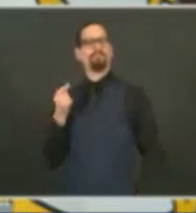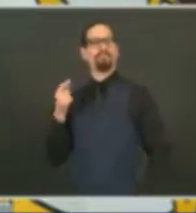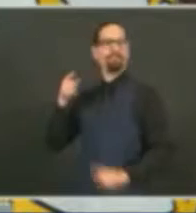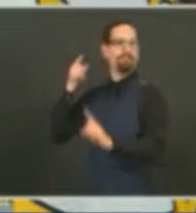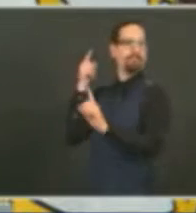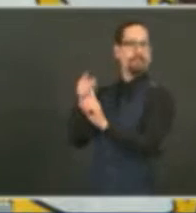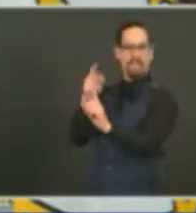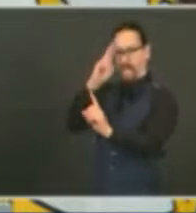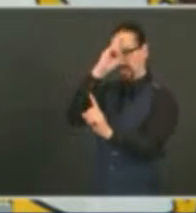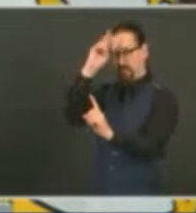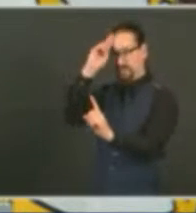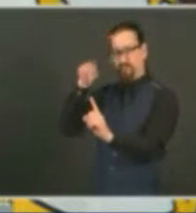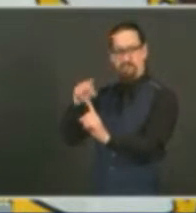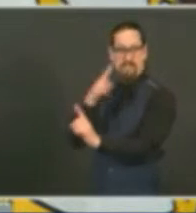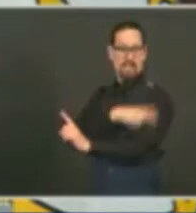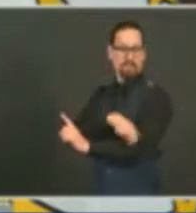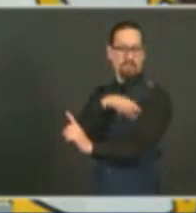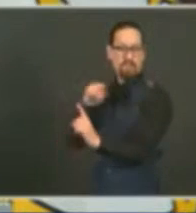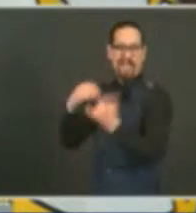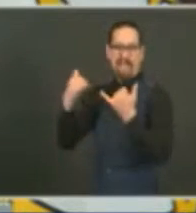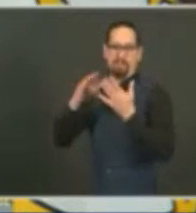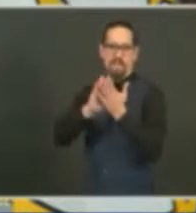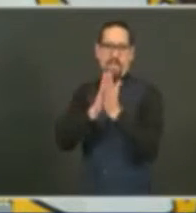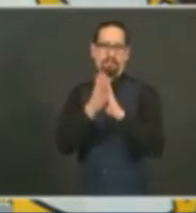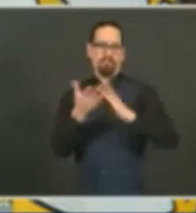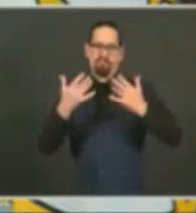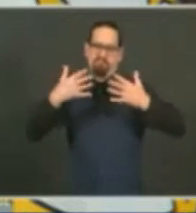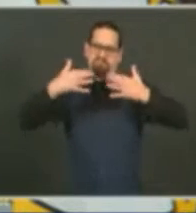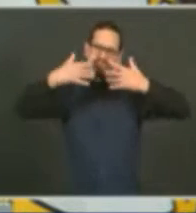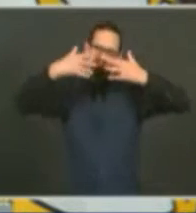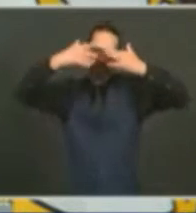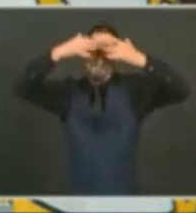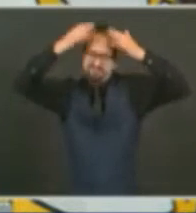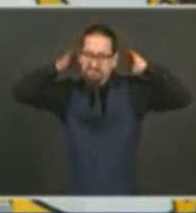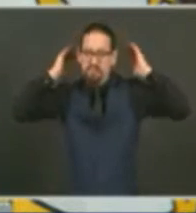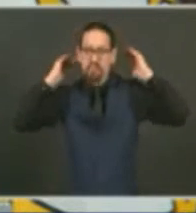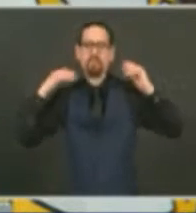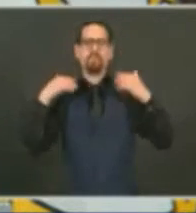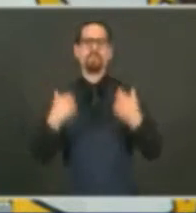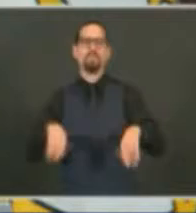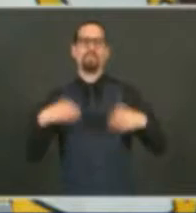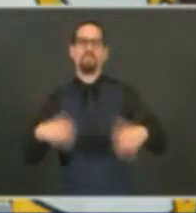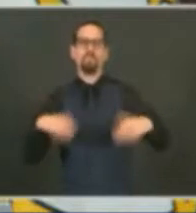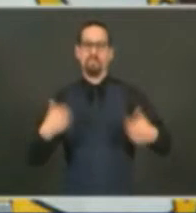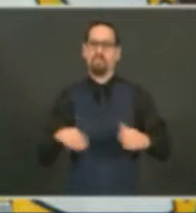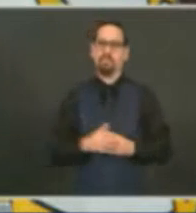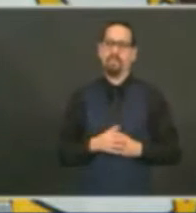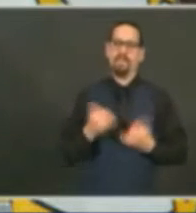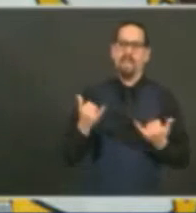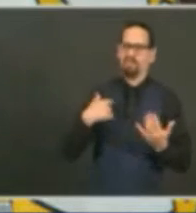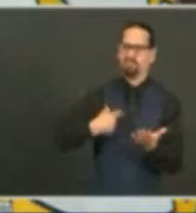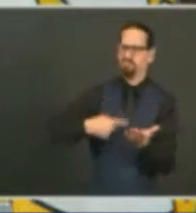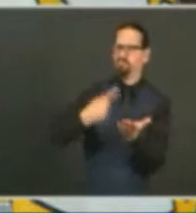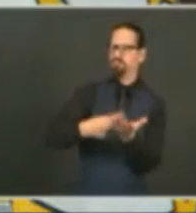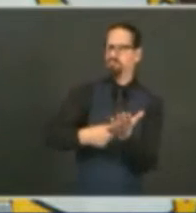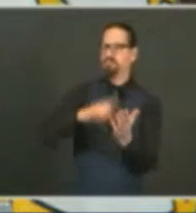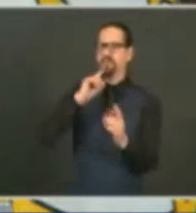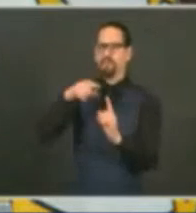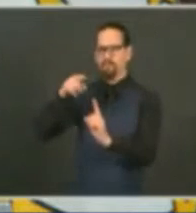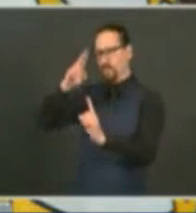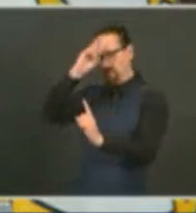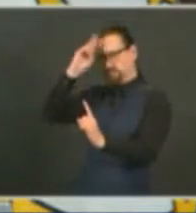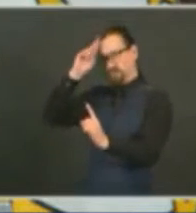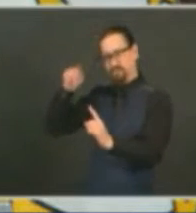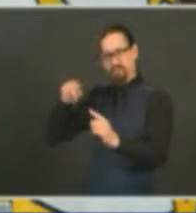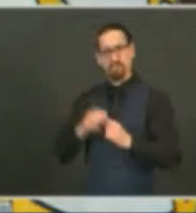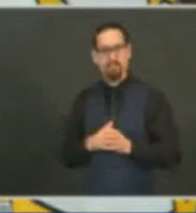the risk. And so I'd like now to take a minute to go through where we are with hospitals. This week, we have opened both field